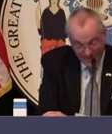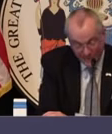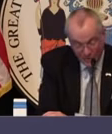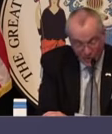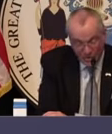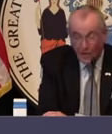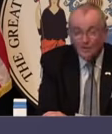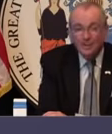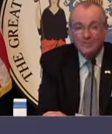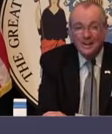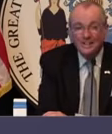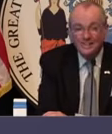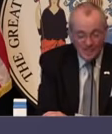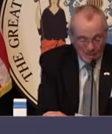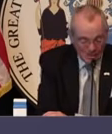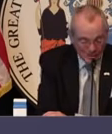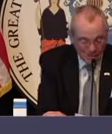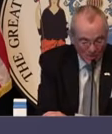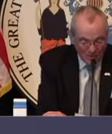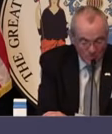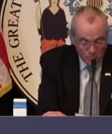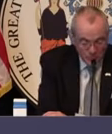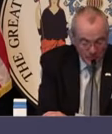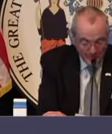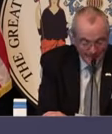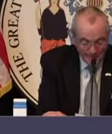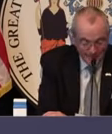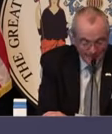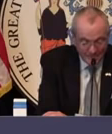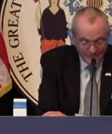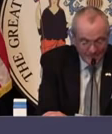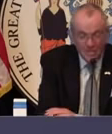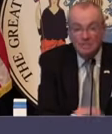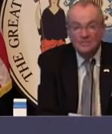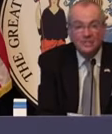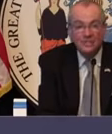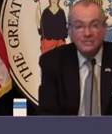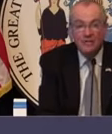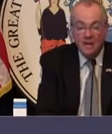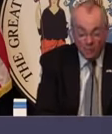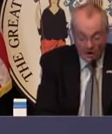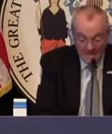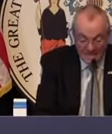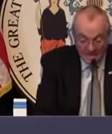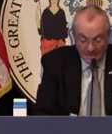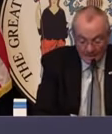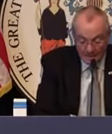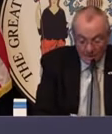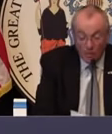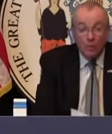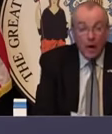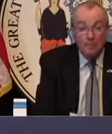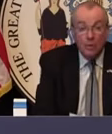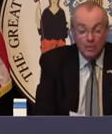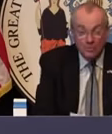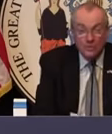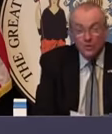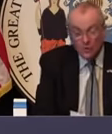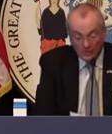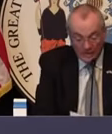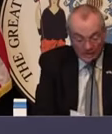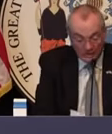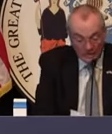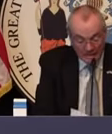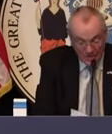keep it up. We're incredibly proud of each and every one of you. So let me finish, if I may, where I began. We want more